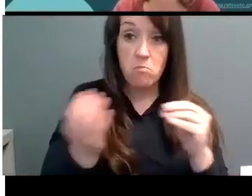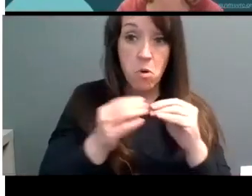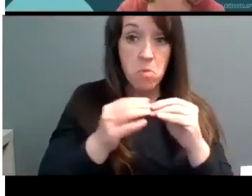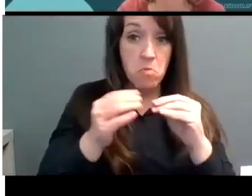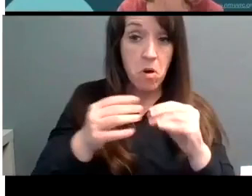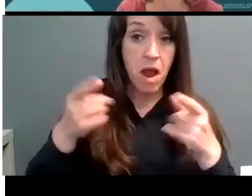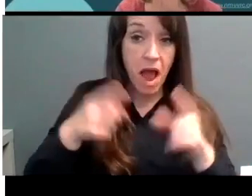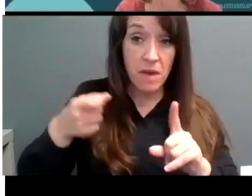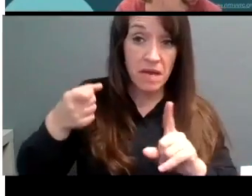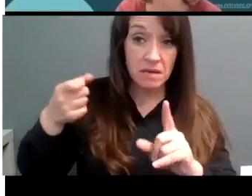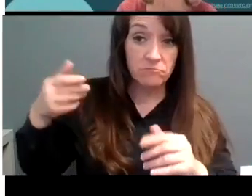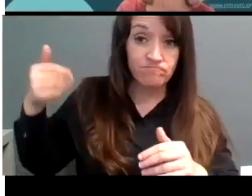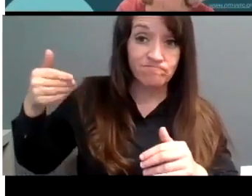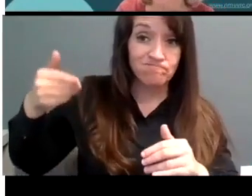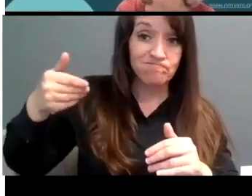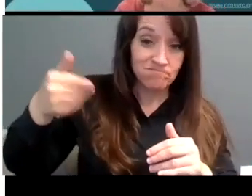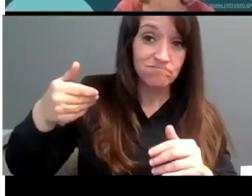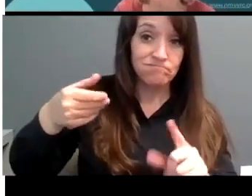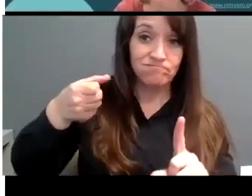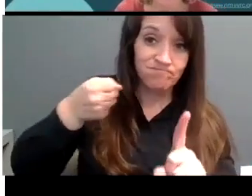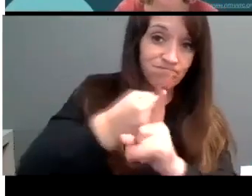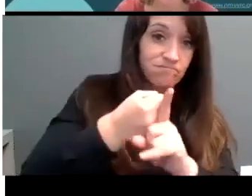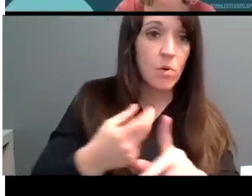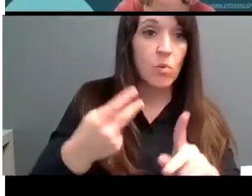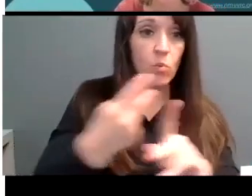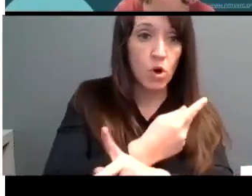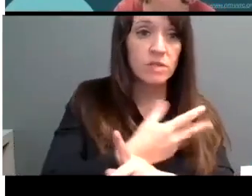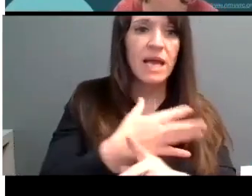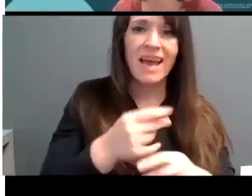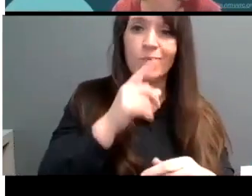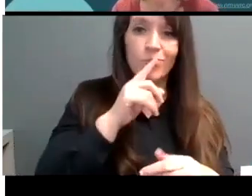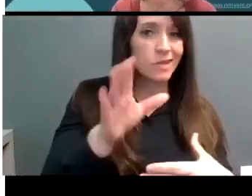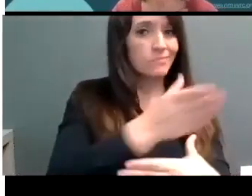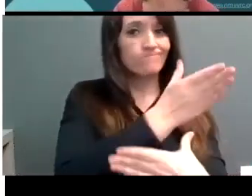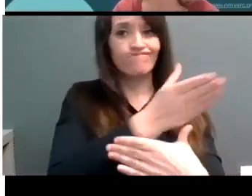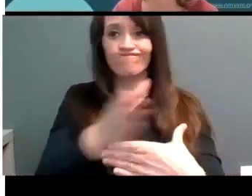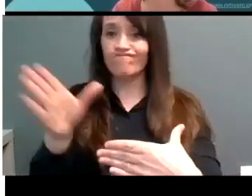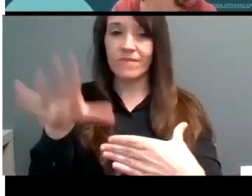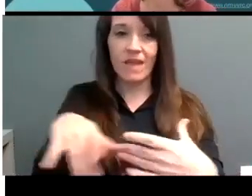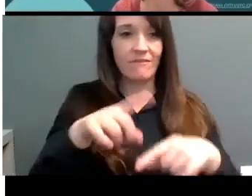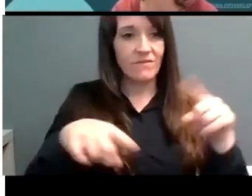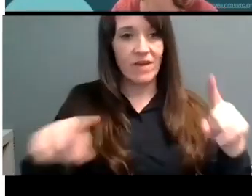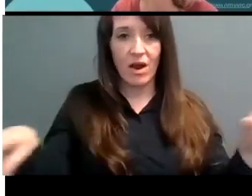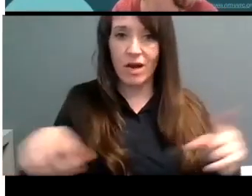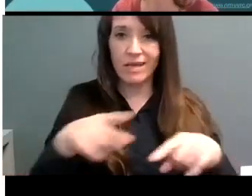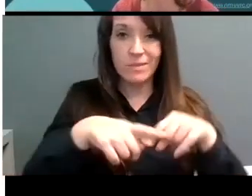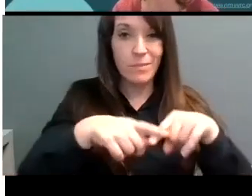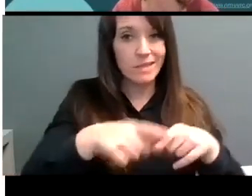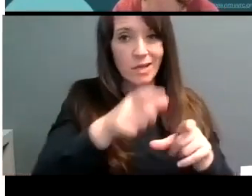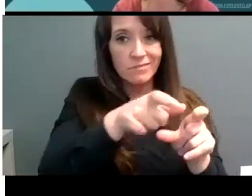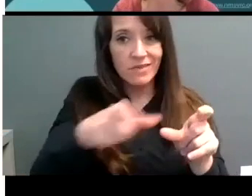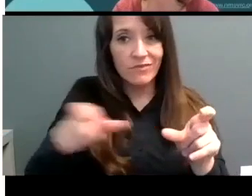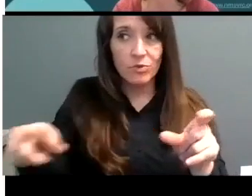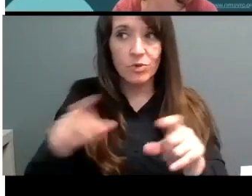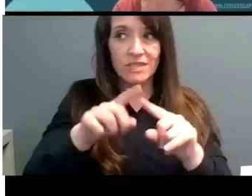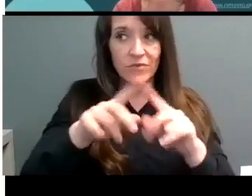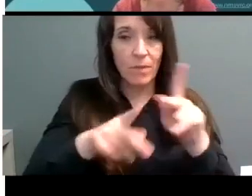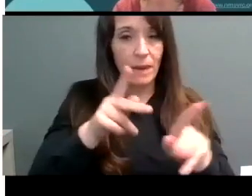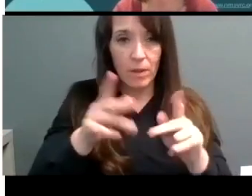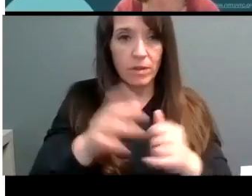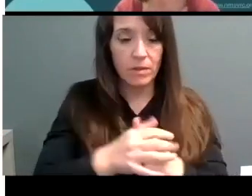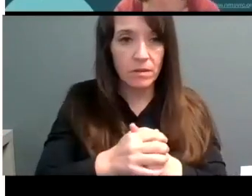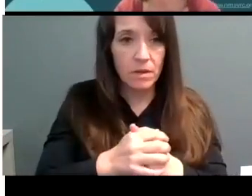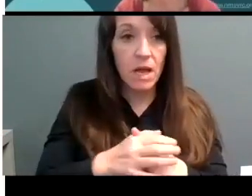those cumulative traumas are going to vary across individuals. And then a collective trauma is going to be especially important when we think